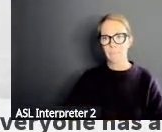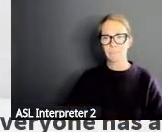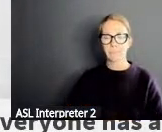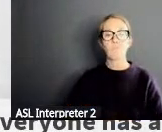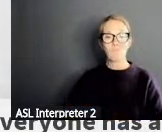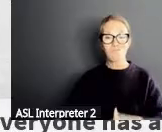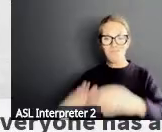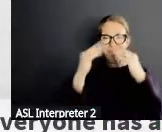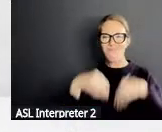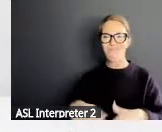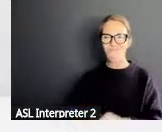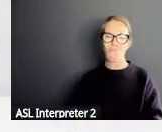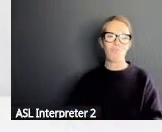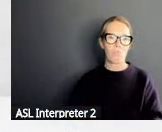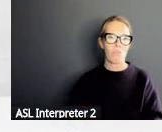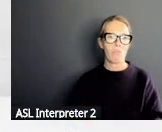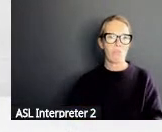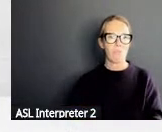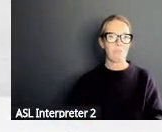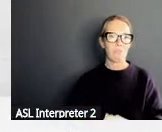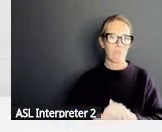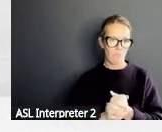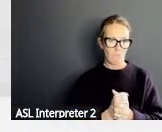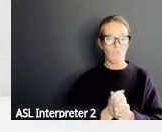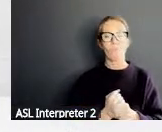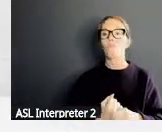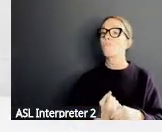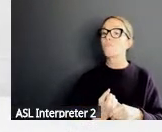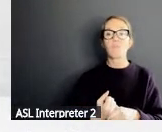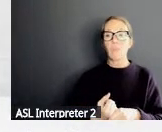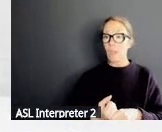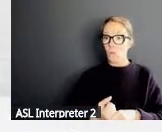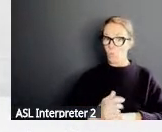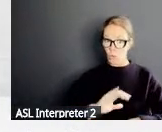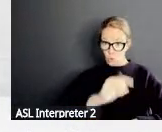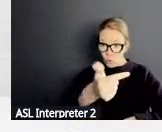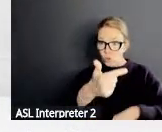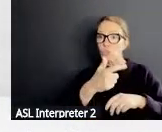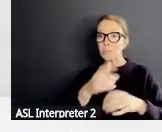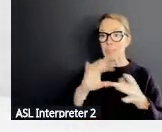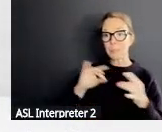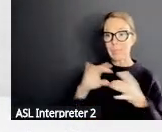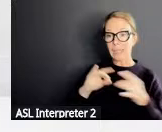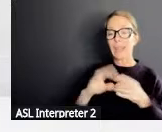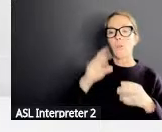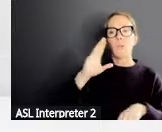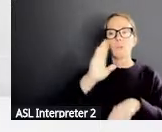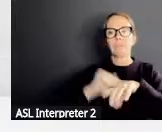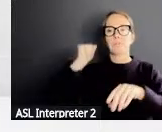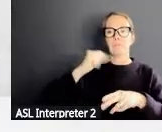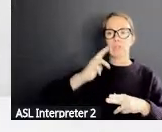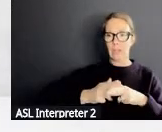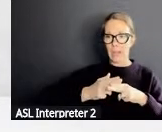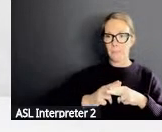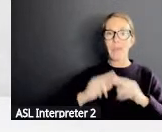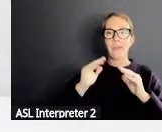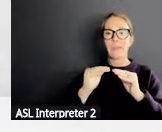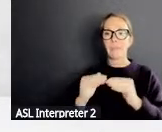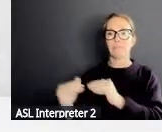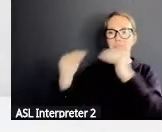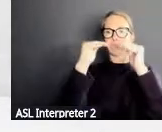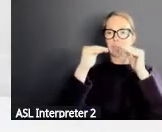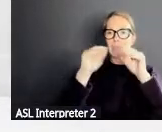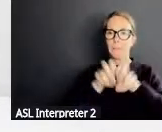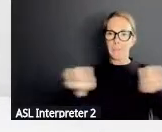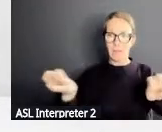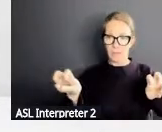Next slide, please. When it's your turn to speak, your name will be called and you will be promoted to be a